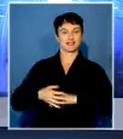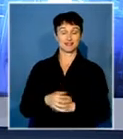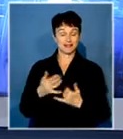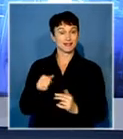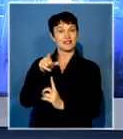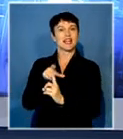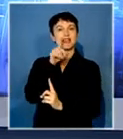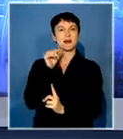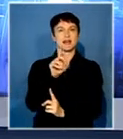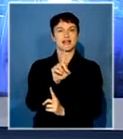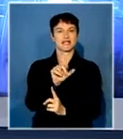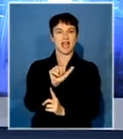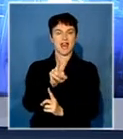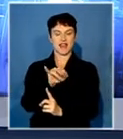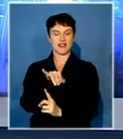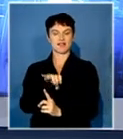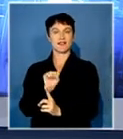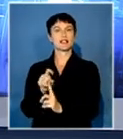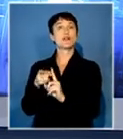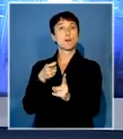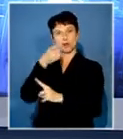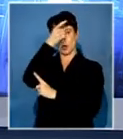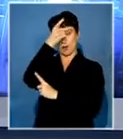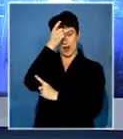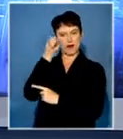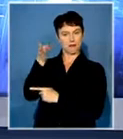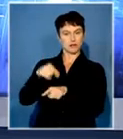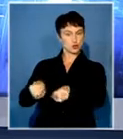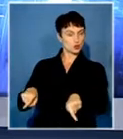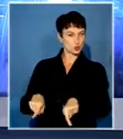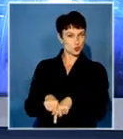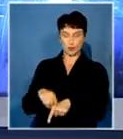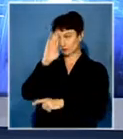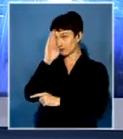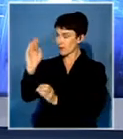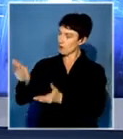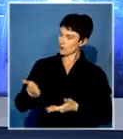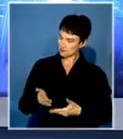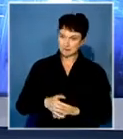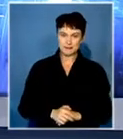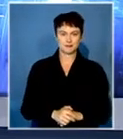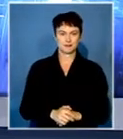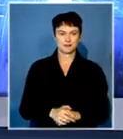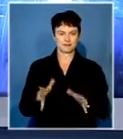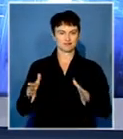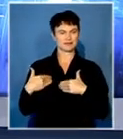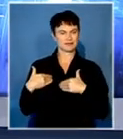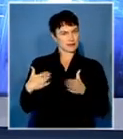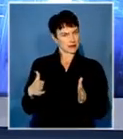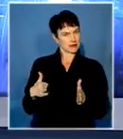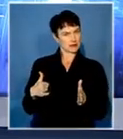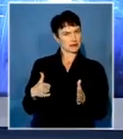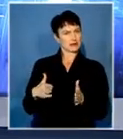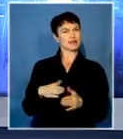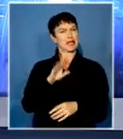We cross to Trade Minister Rob Davies live from our Durban studios. Good evening and welcome to you, Minister. If we can start with what